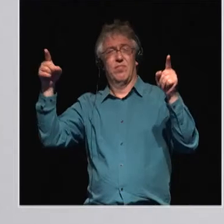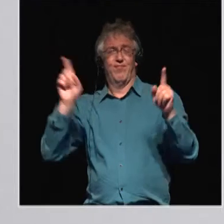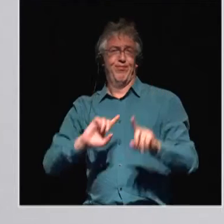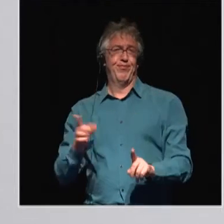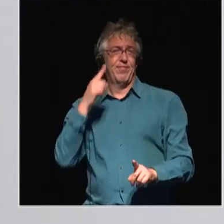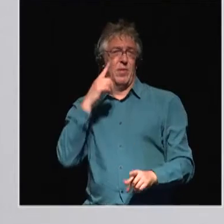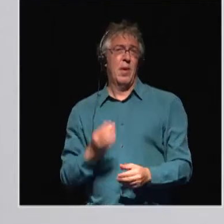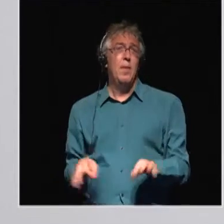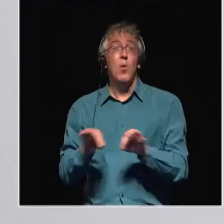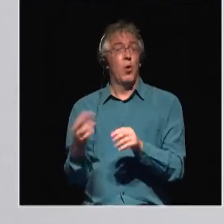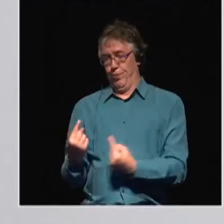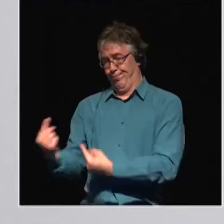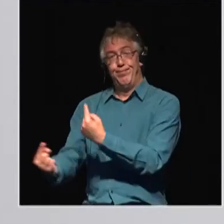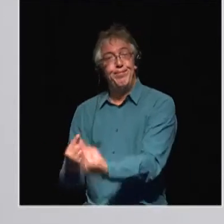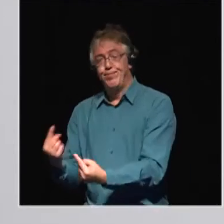often.